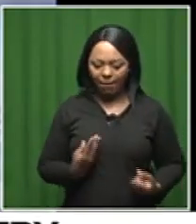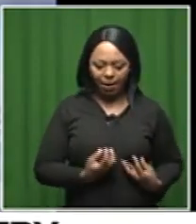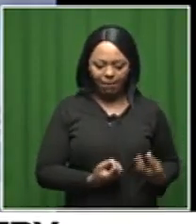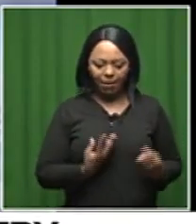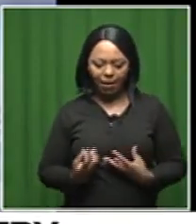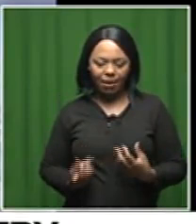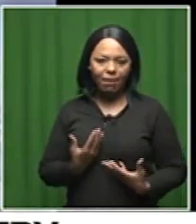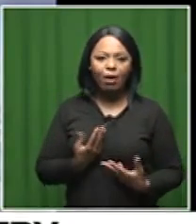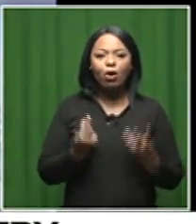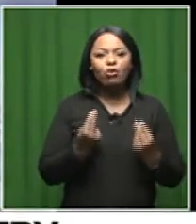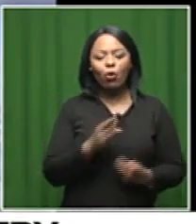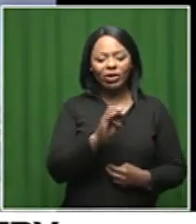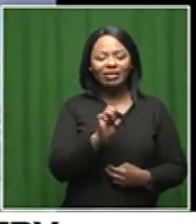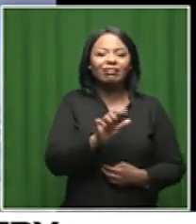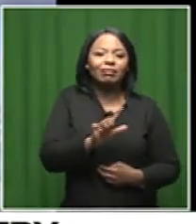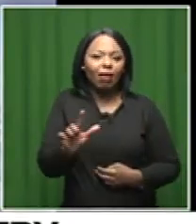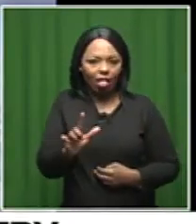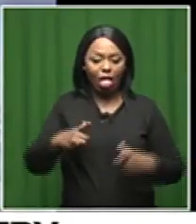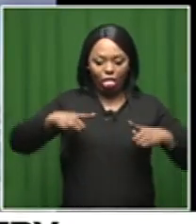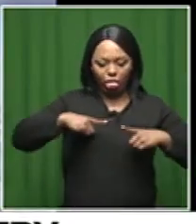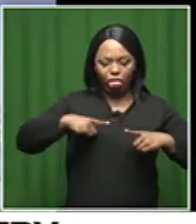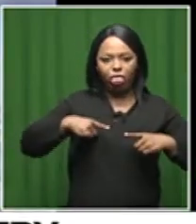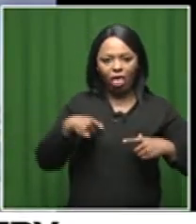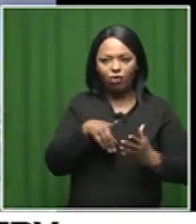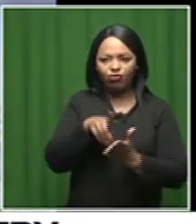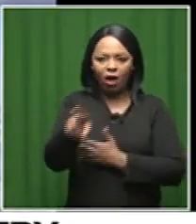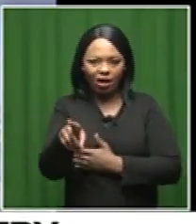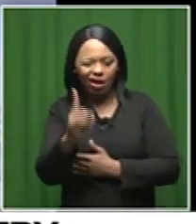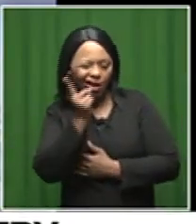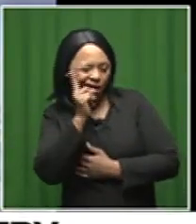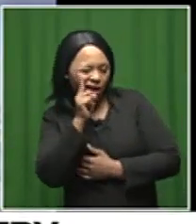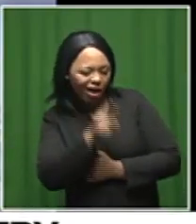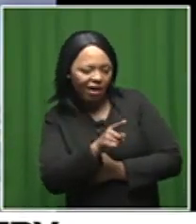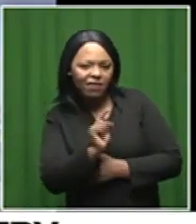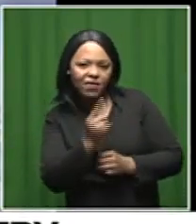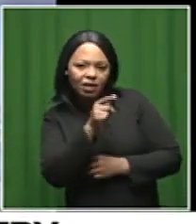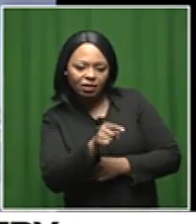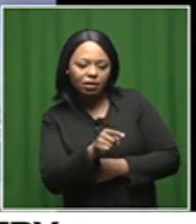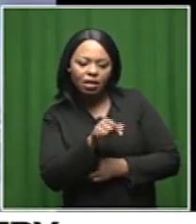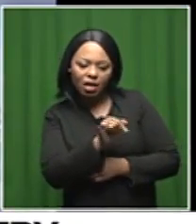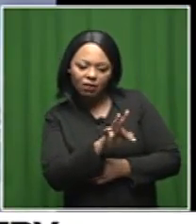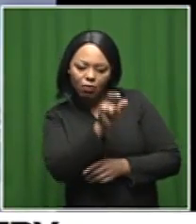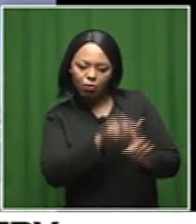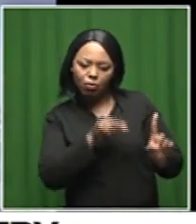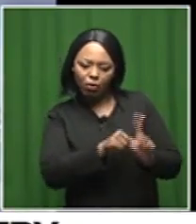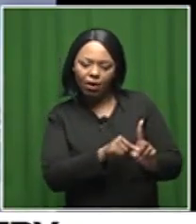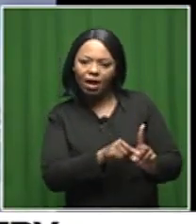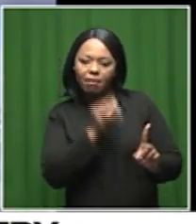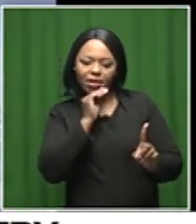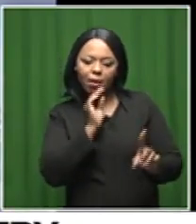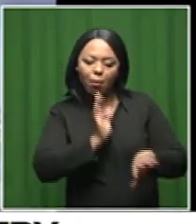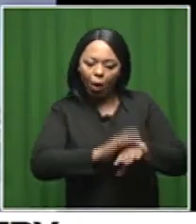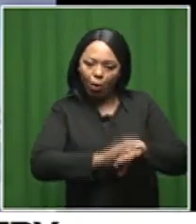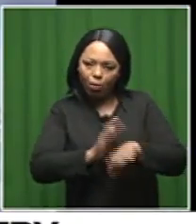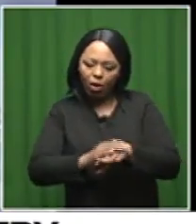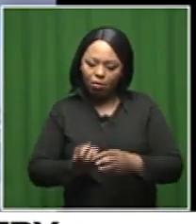conditioning regimen prior to the donation, we administer a growth factor that will allow your body to overstimulate